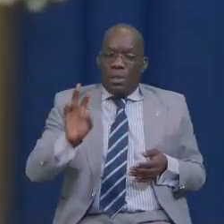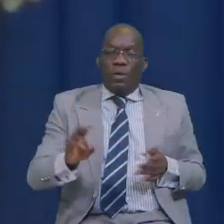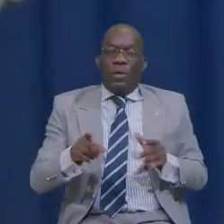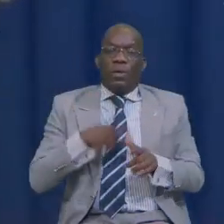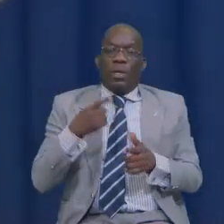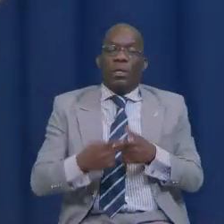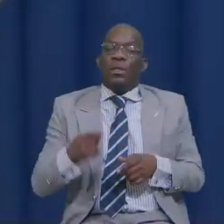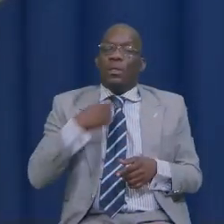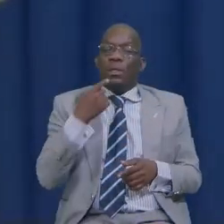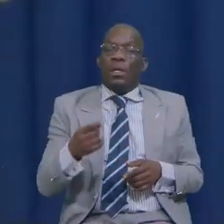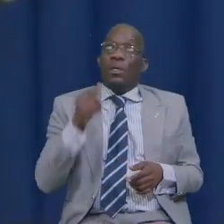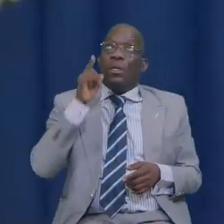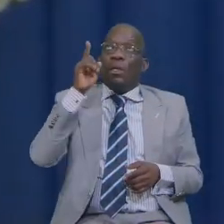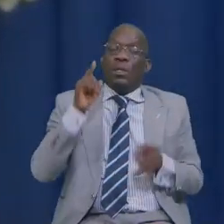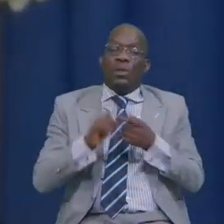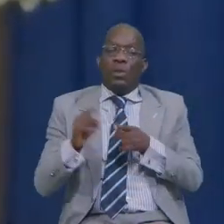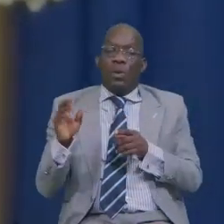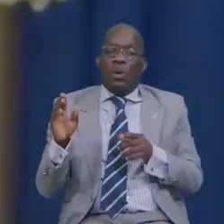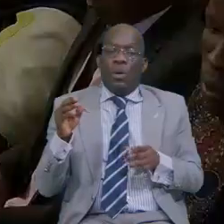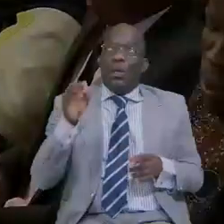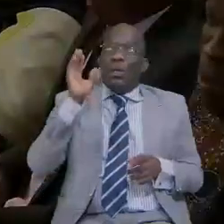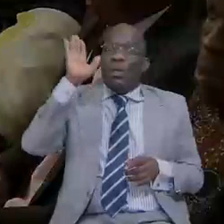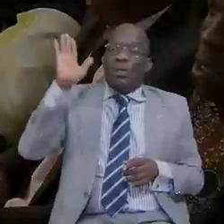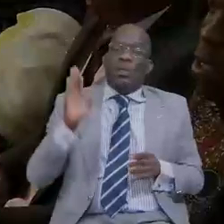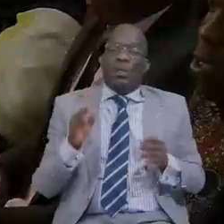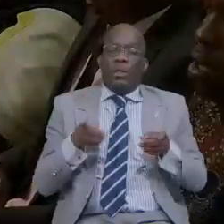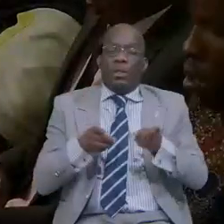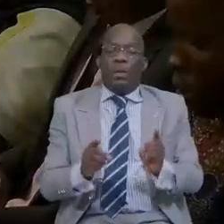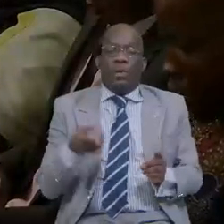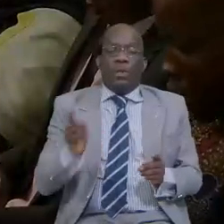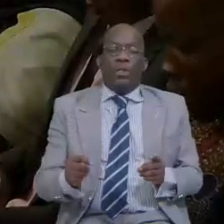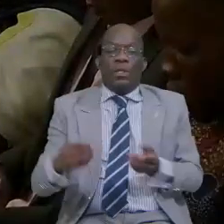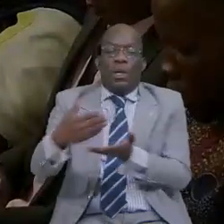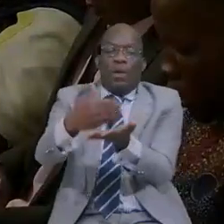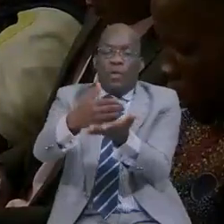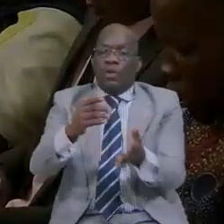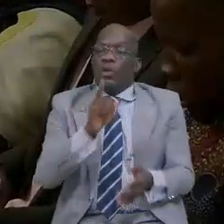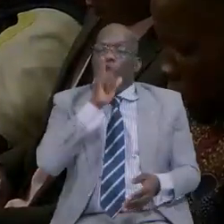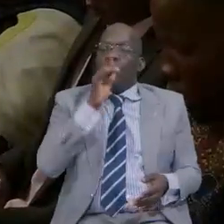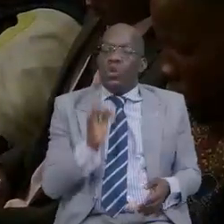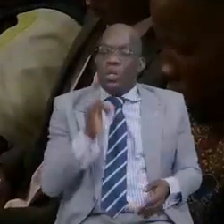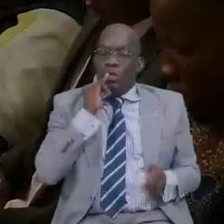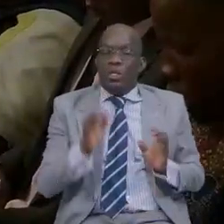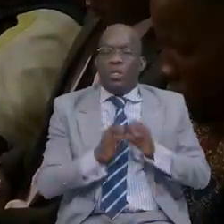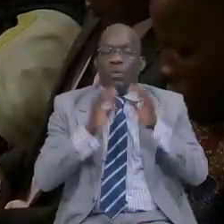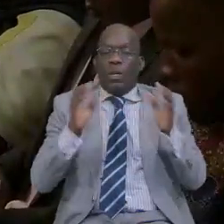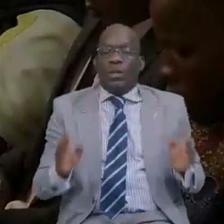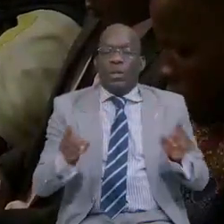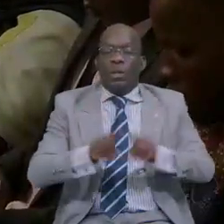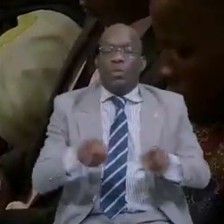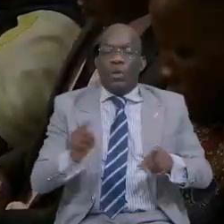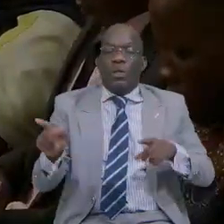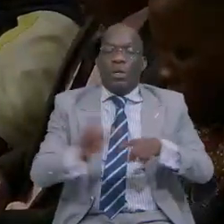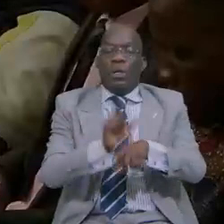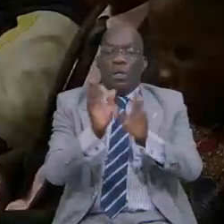his disciples, the harvest truly is plenteous, but the laborers are few.